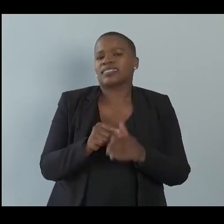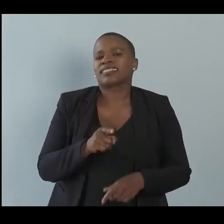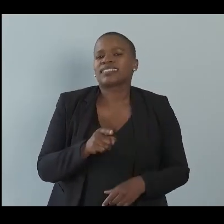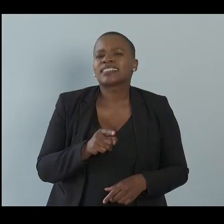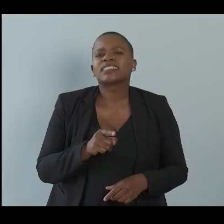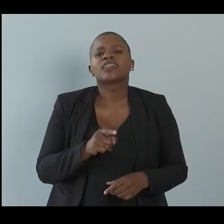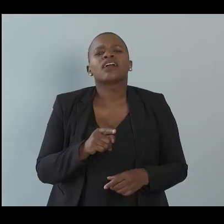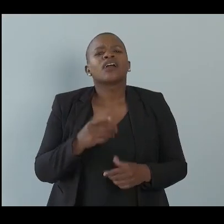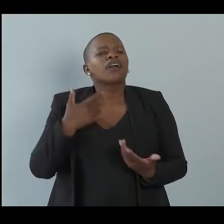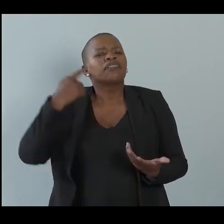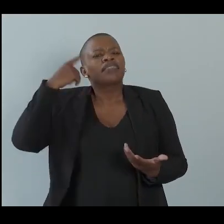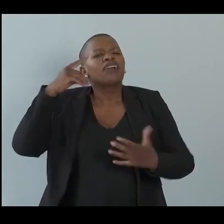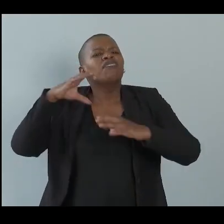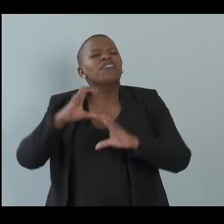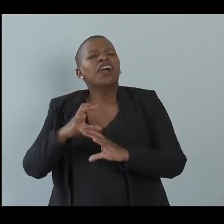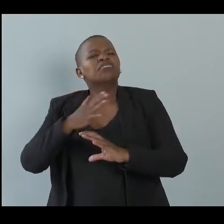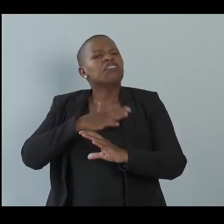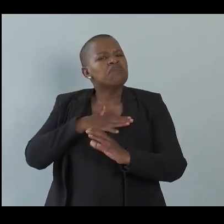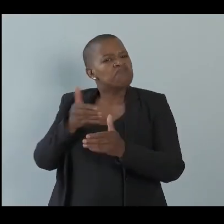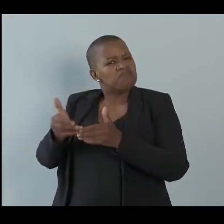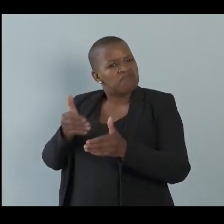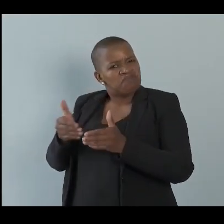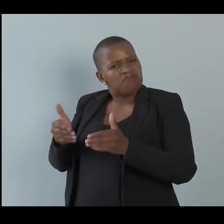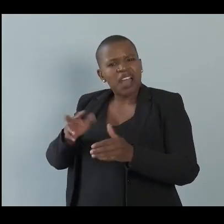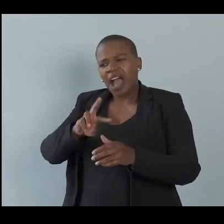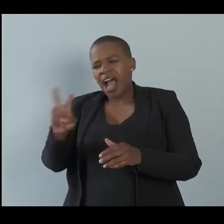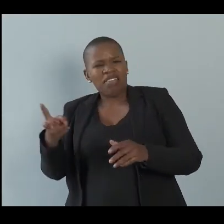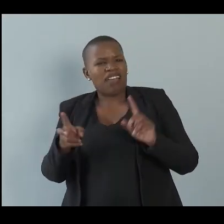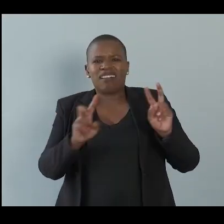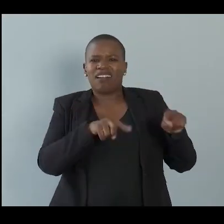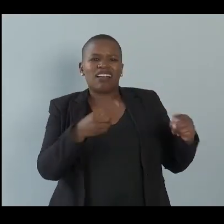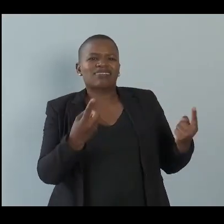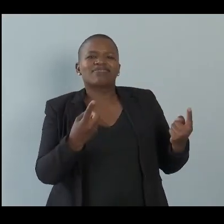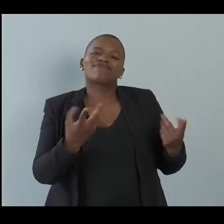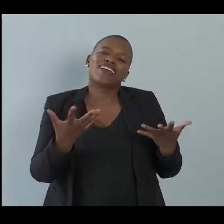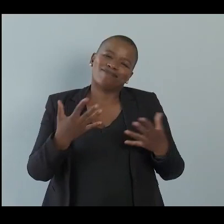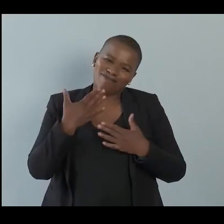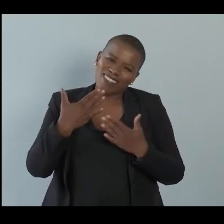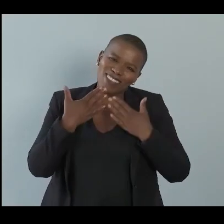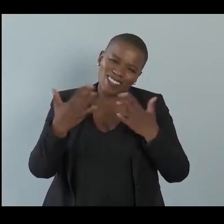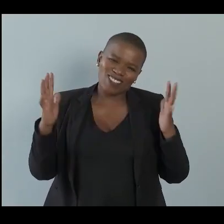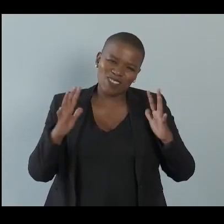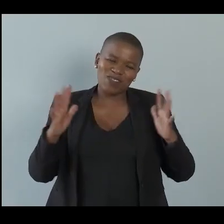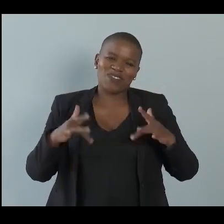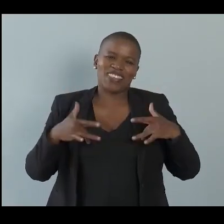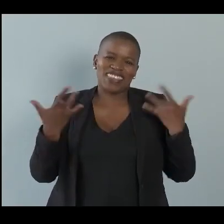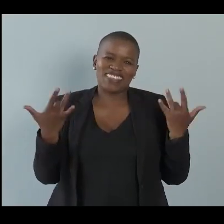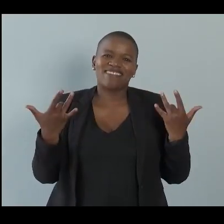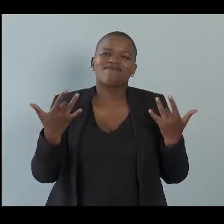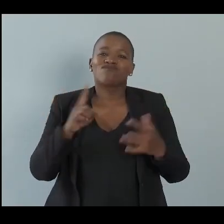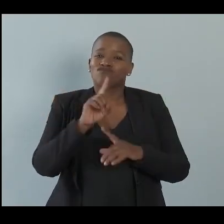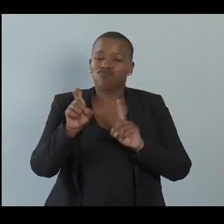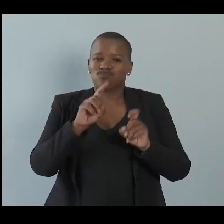rest will take care of itself. Vanna, Grant, Carl, thank you very much for joining us for this live Q&A session, and thank you so much for